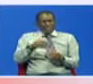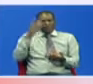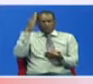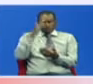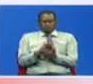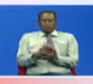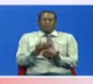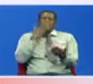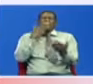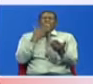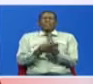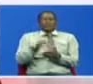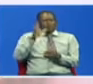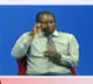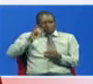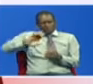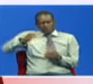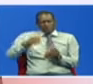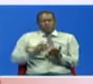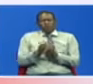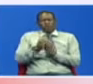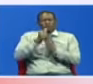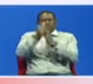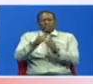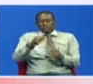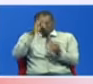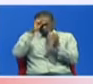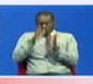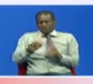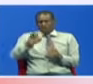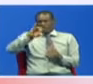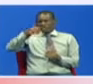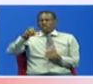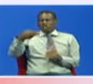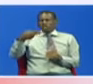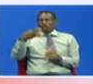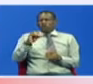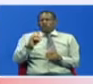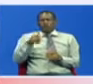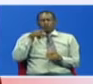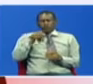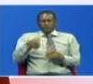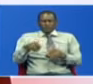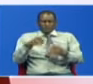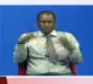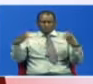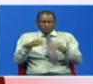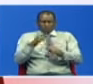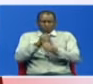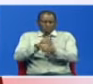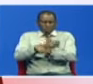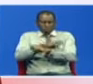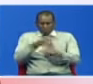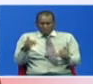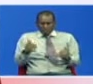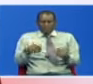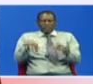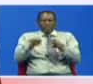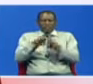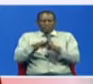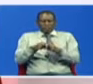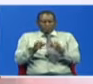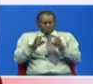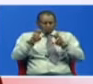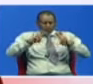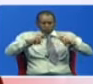through the leadership of Excellency Governor Joe and his team for a job well done. We'll still be on the lookout